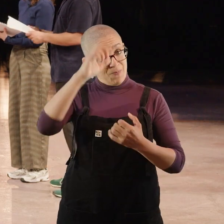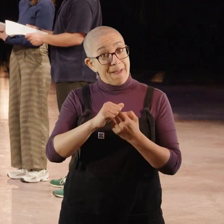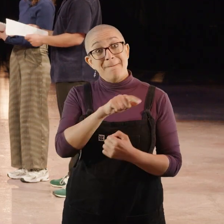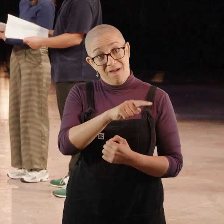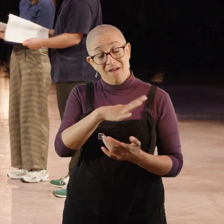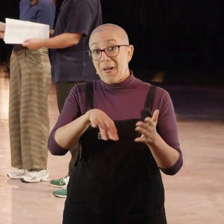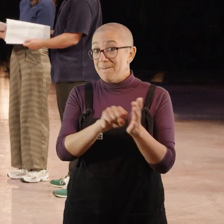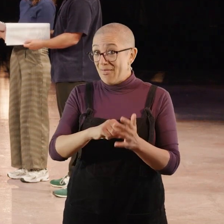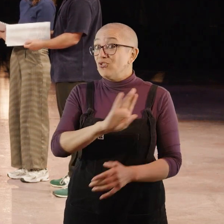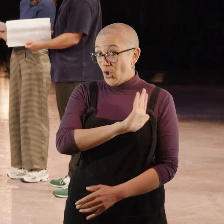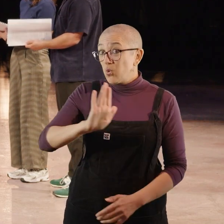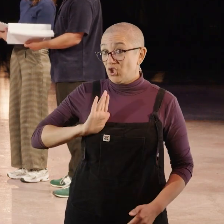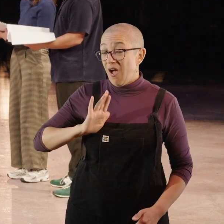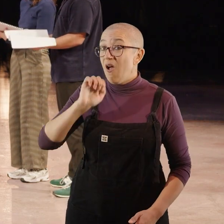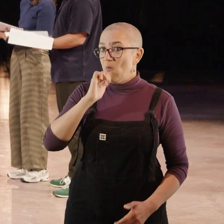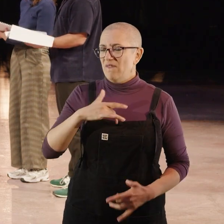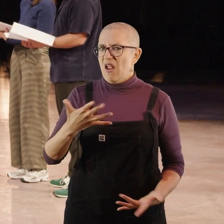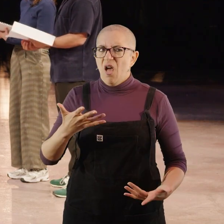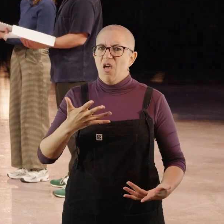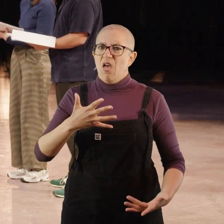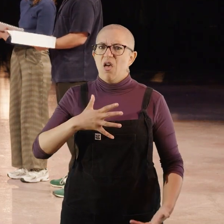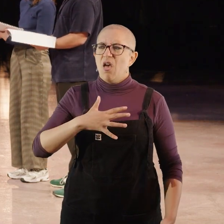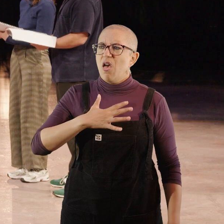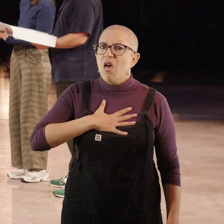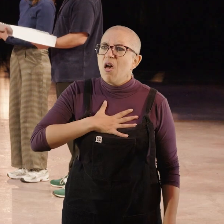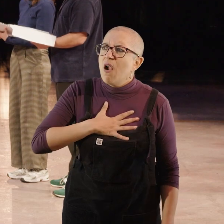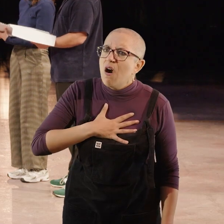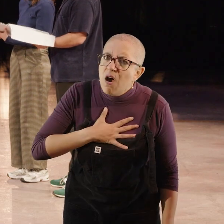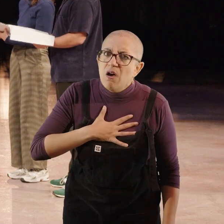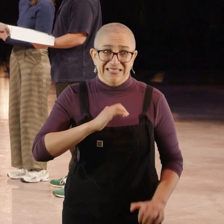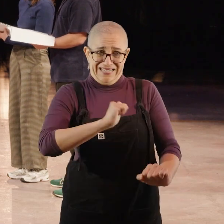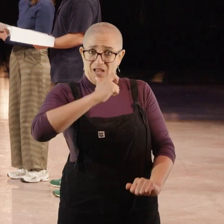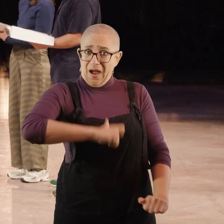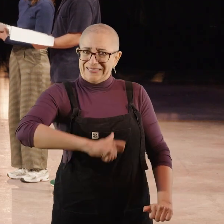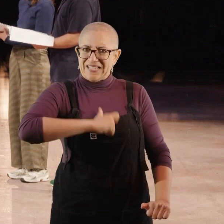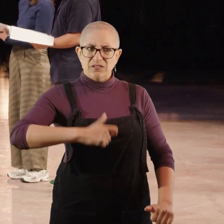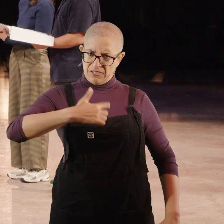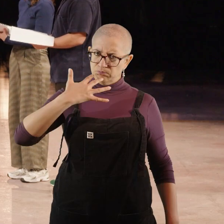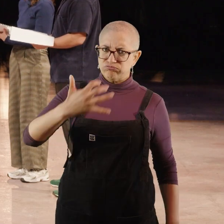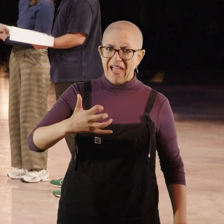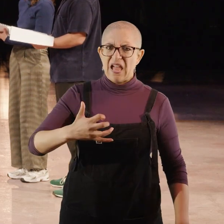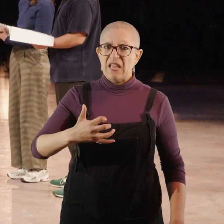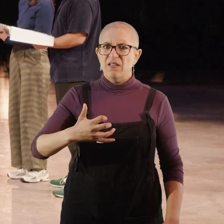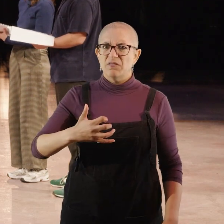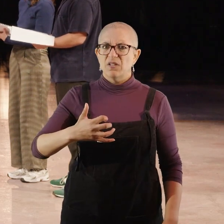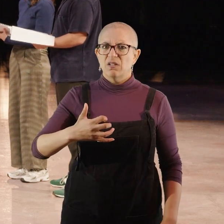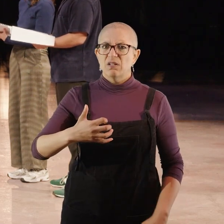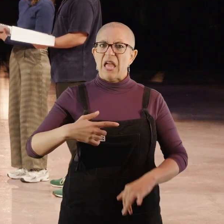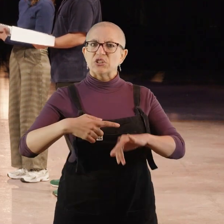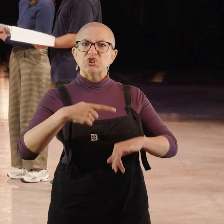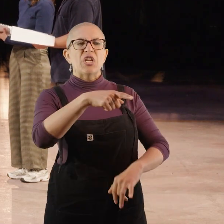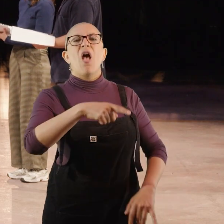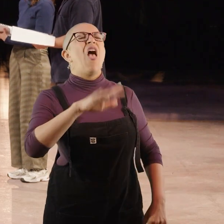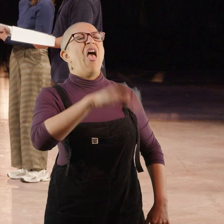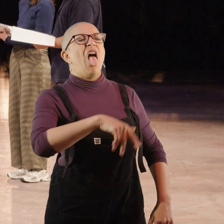really The hurt. stinging, It's yeah. gonna sting. yeah, Yeah. it's like a big part of his identity Yeah. that he's brave, and